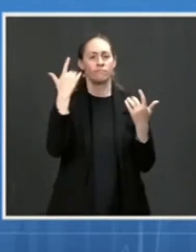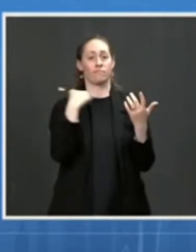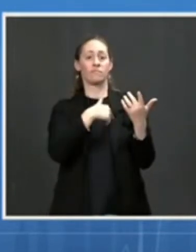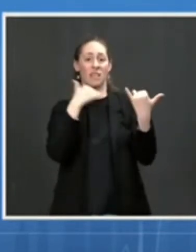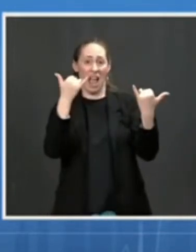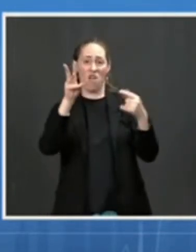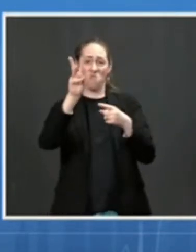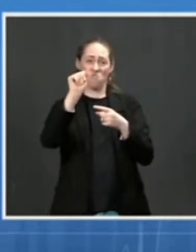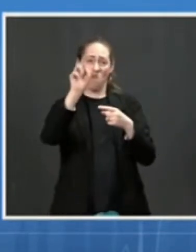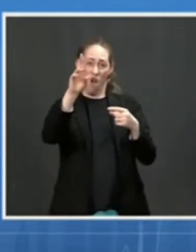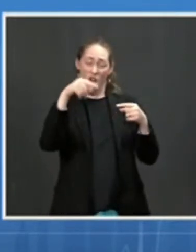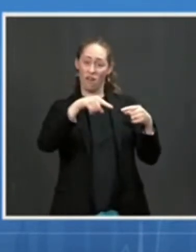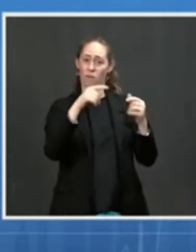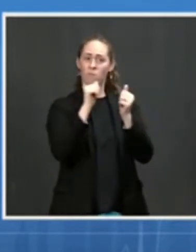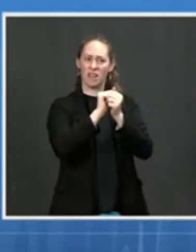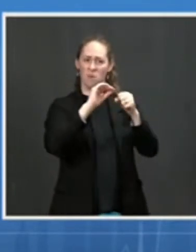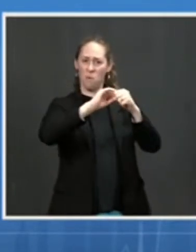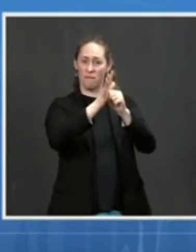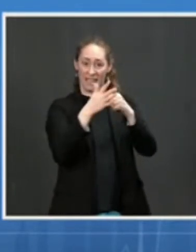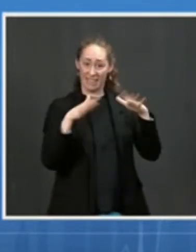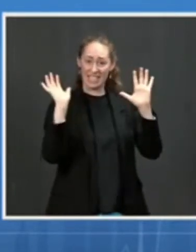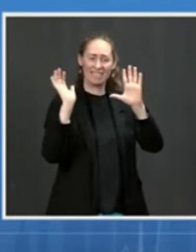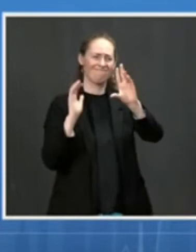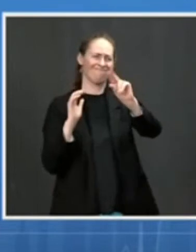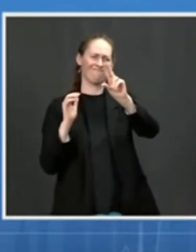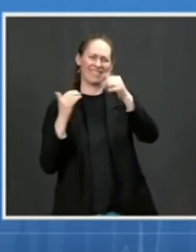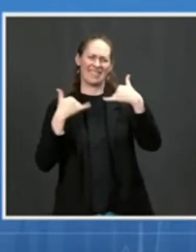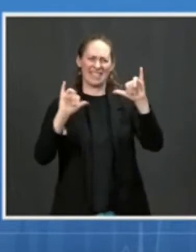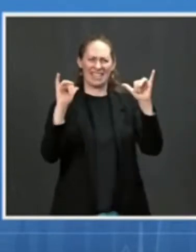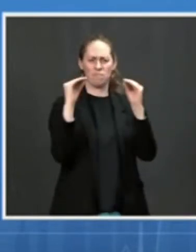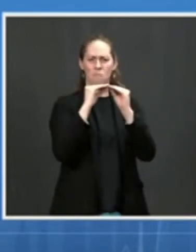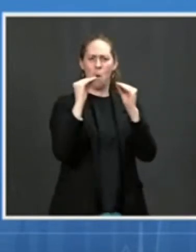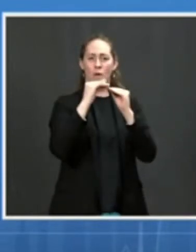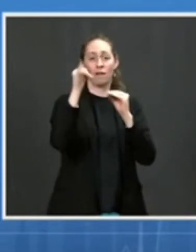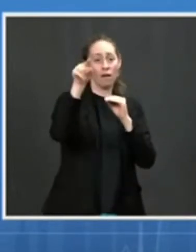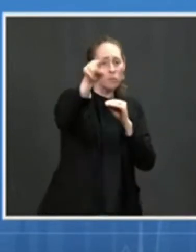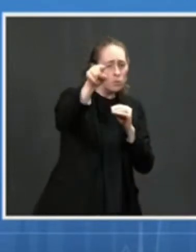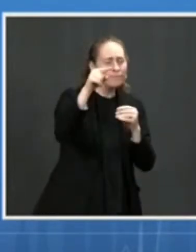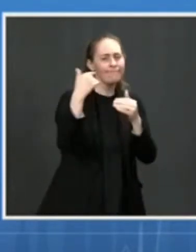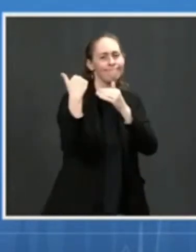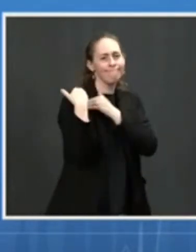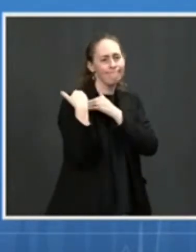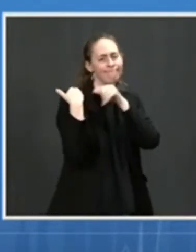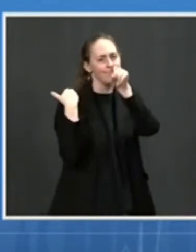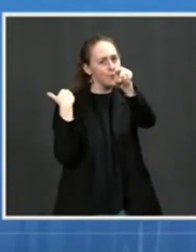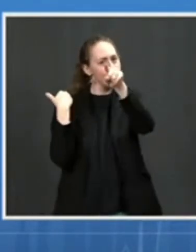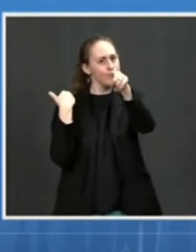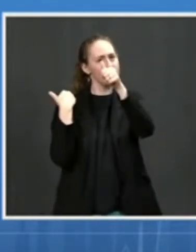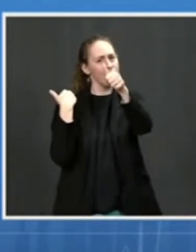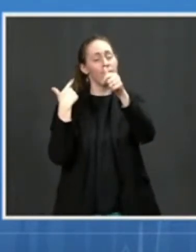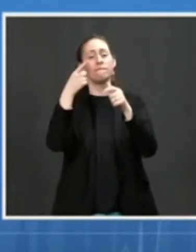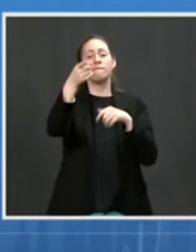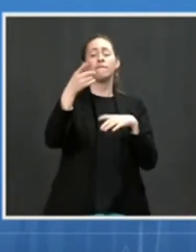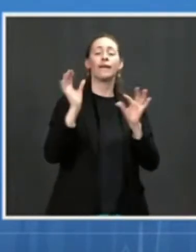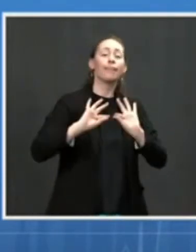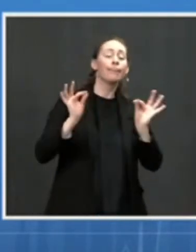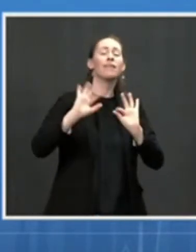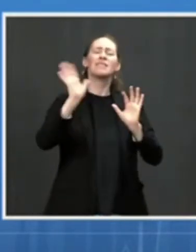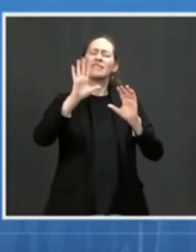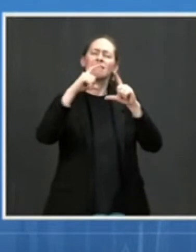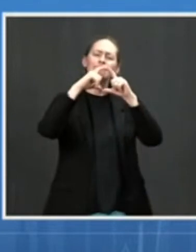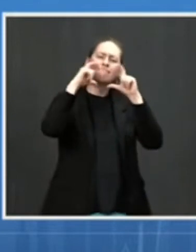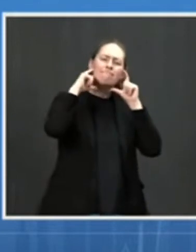won, and we need everyone to do their part. So please, please wear a mask, socially